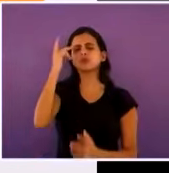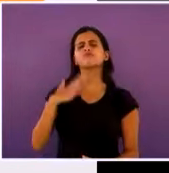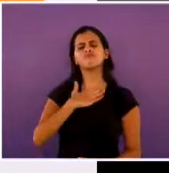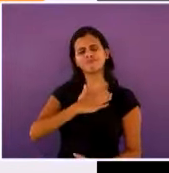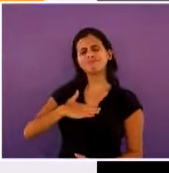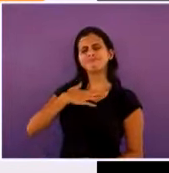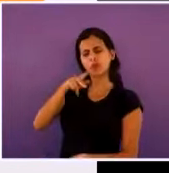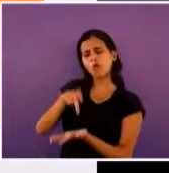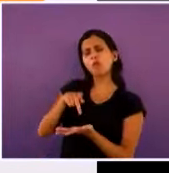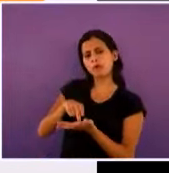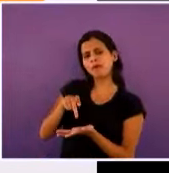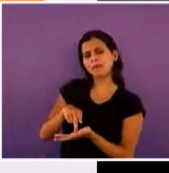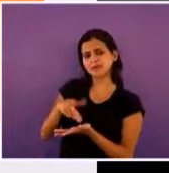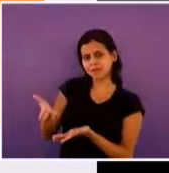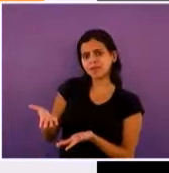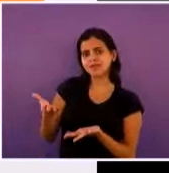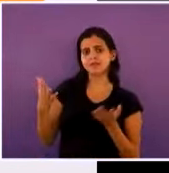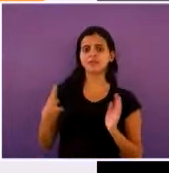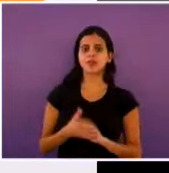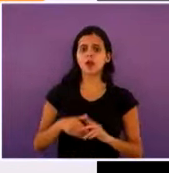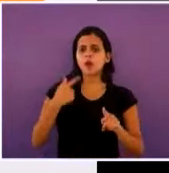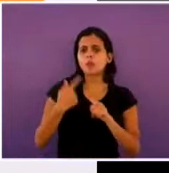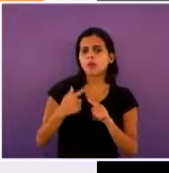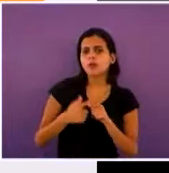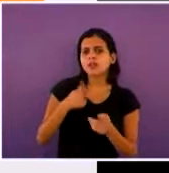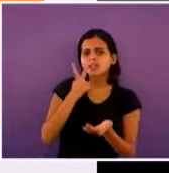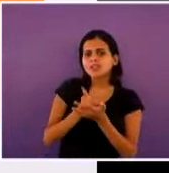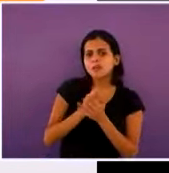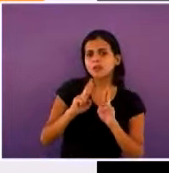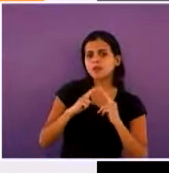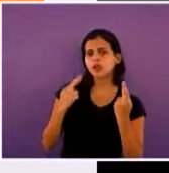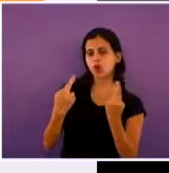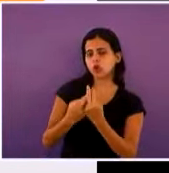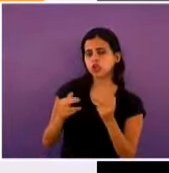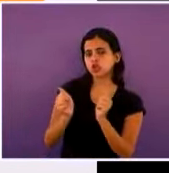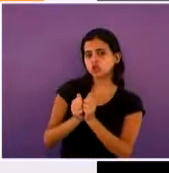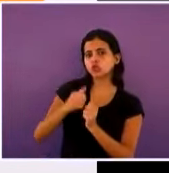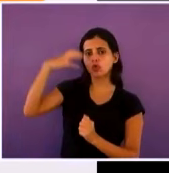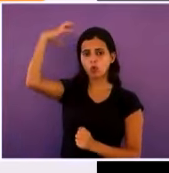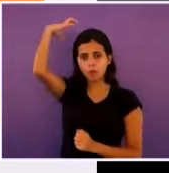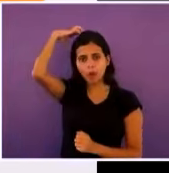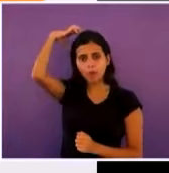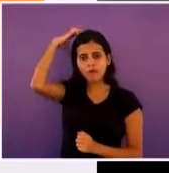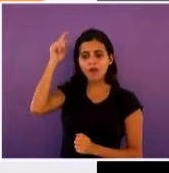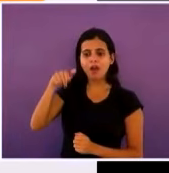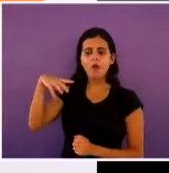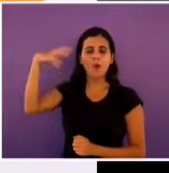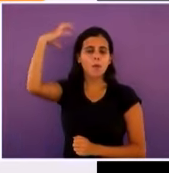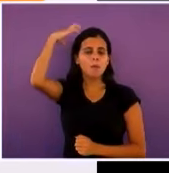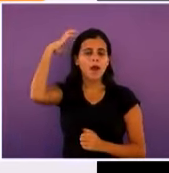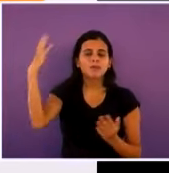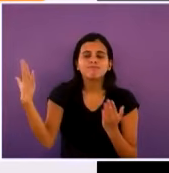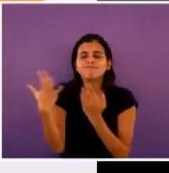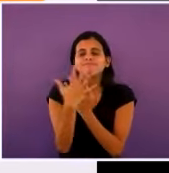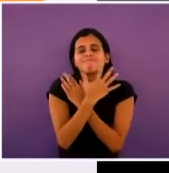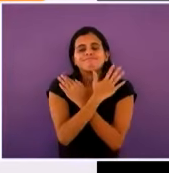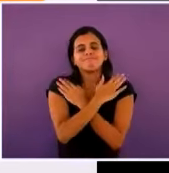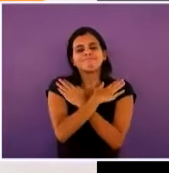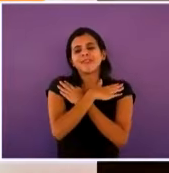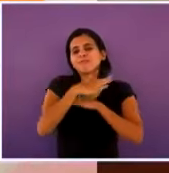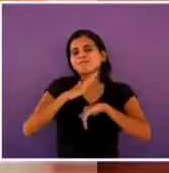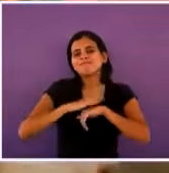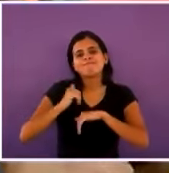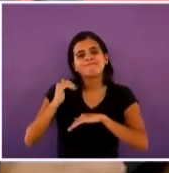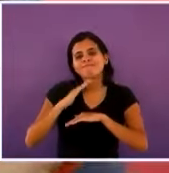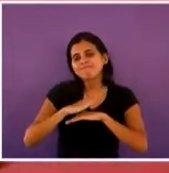Because when they would go and meet with him. Porque quando eles iam para se reunir com ele. He would embrace them. Ele iria abraçá-los. He would say, "Oh,